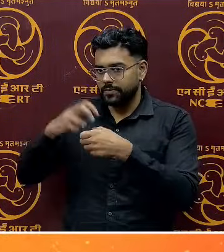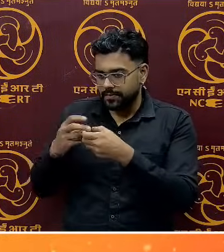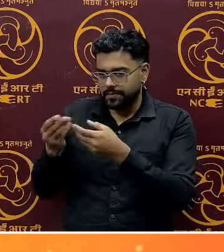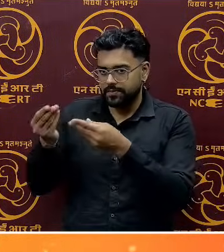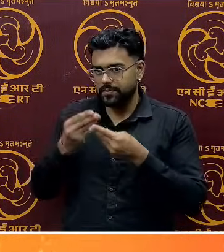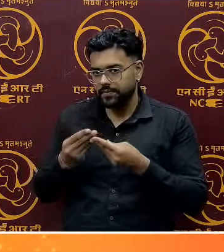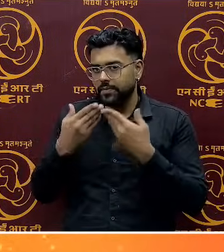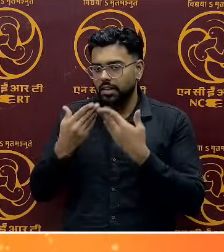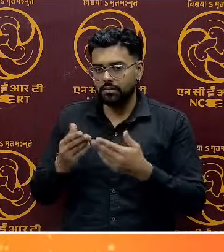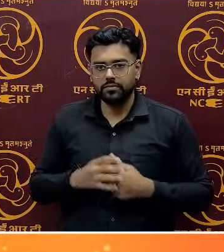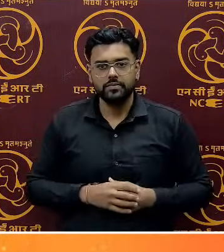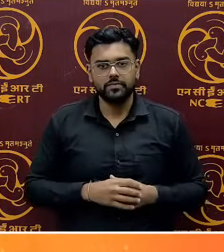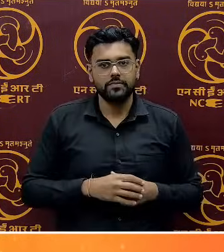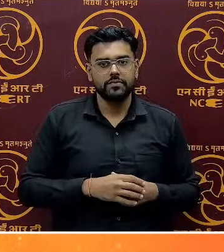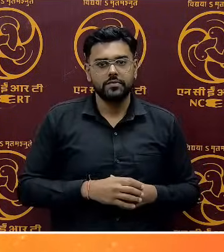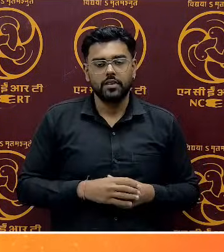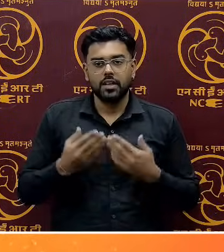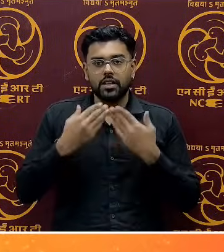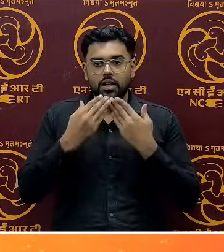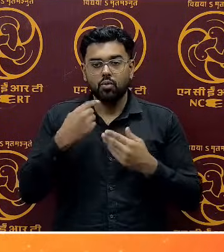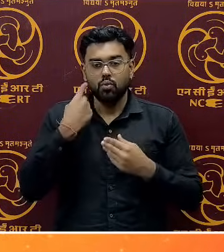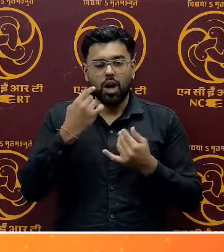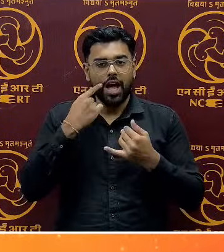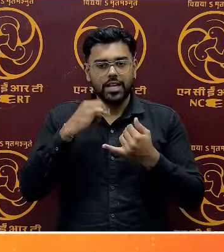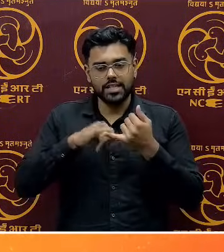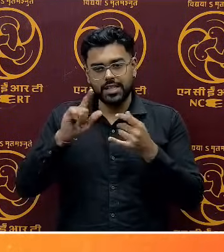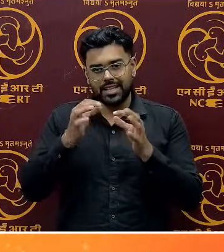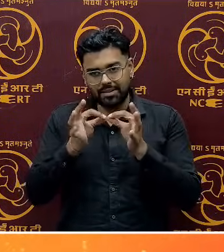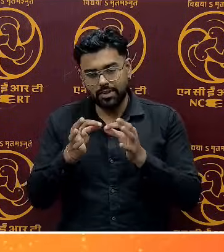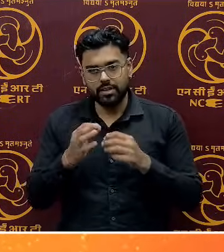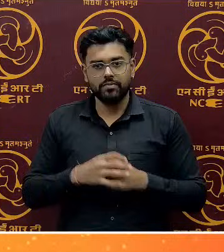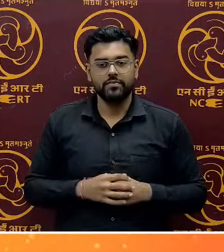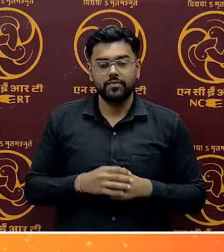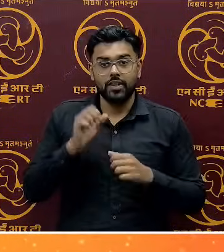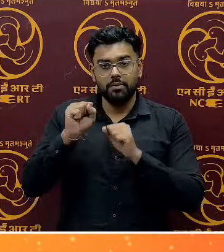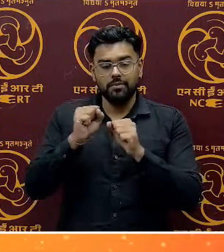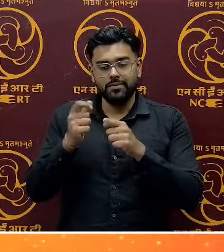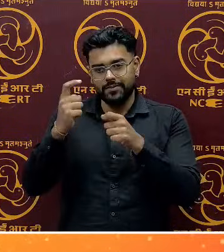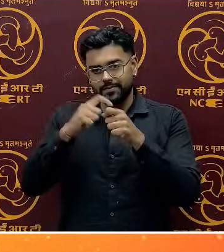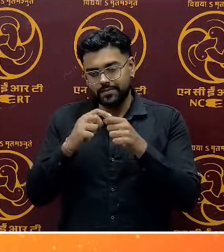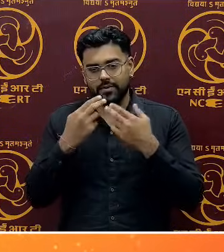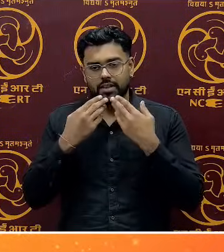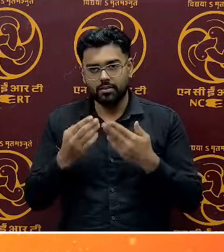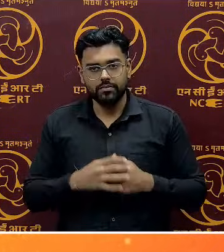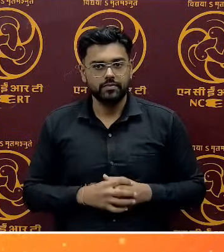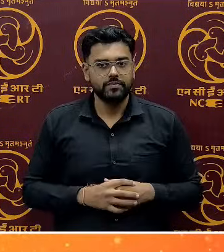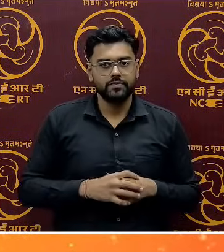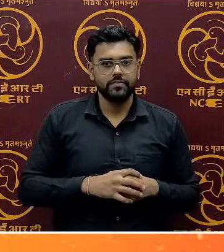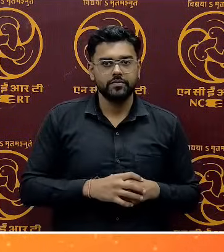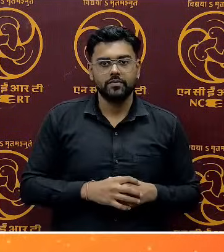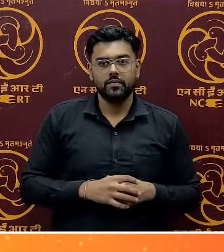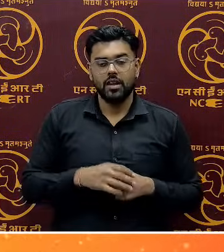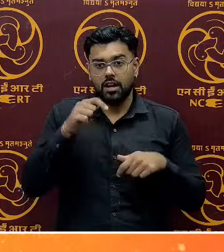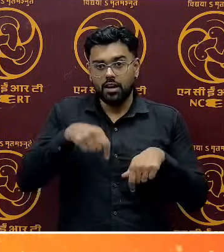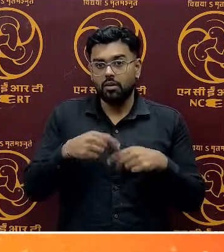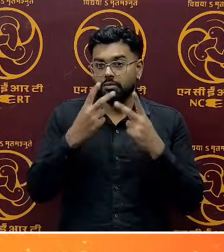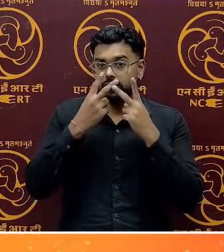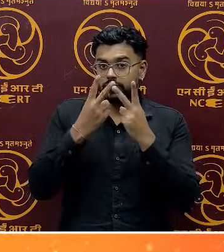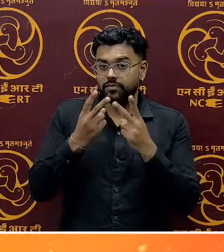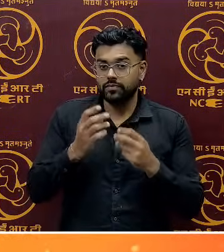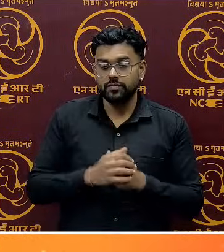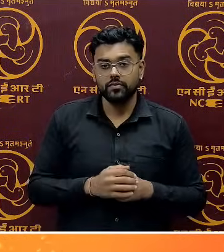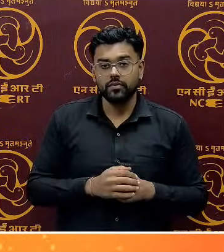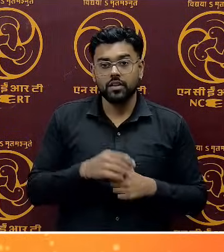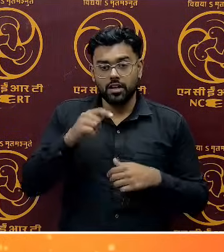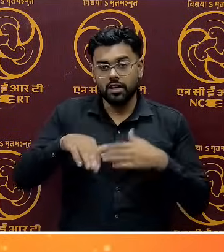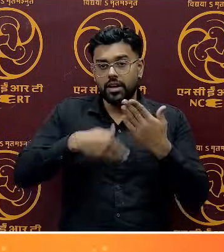session. Thank you so much. And I must thank our ISL interpreter, Mr. Dev, also for his contribution. Thank you so much, Dev. And now let me tell you about